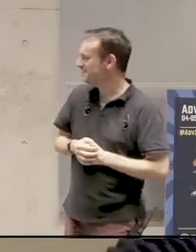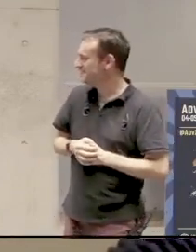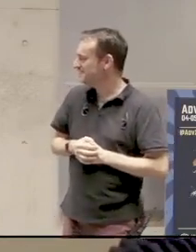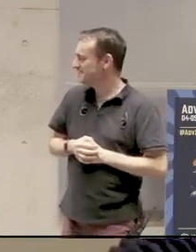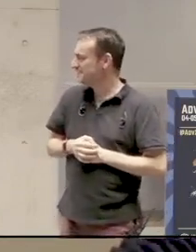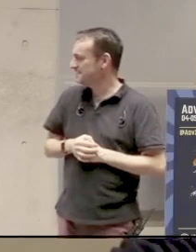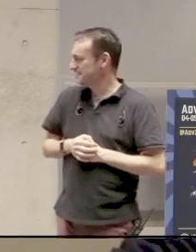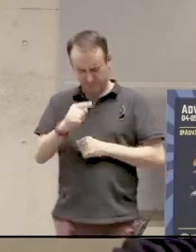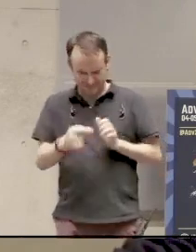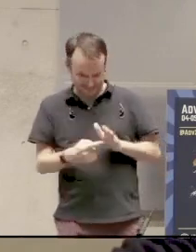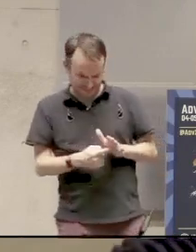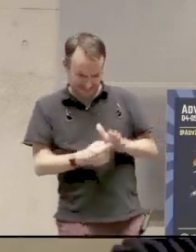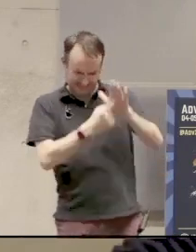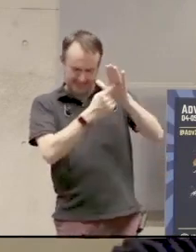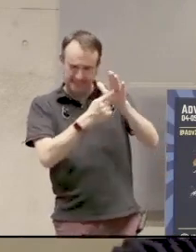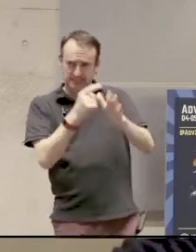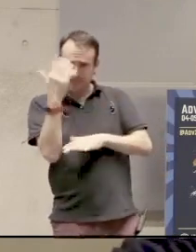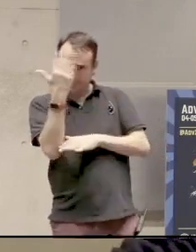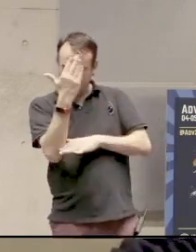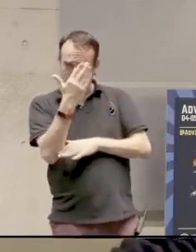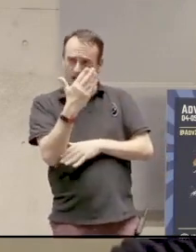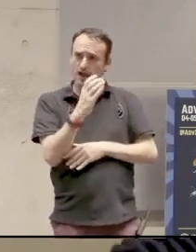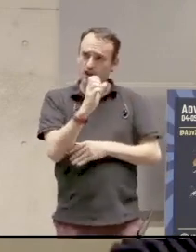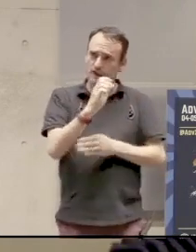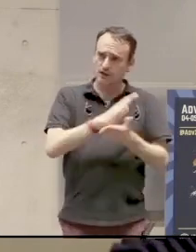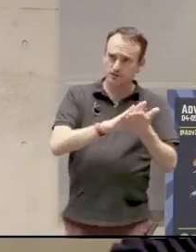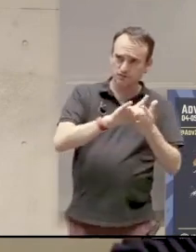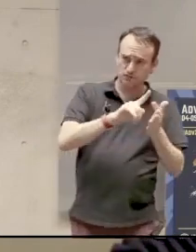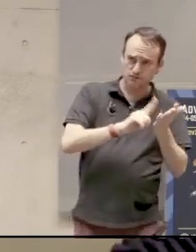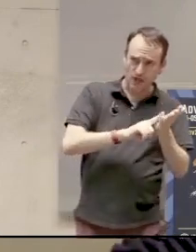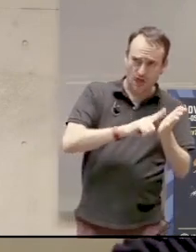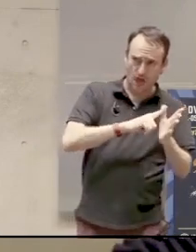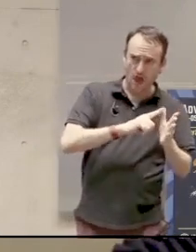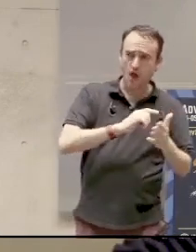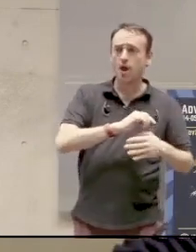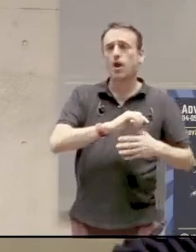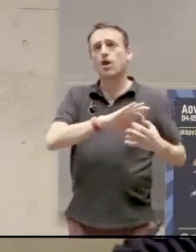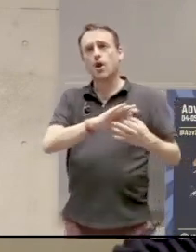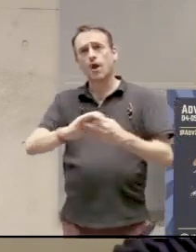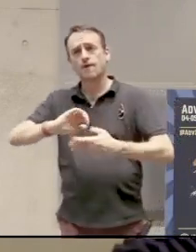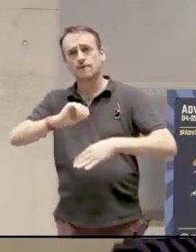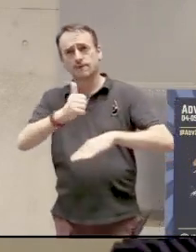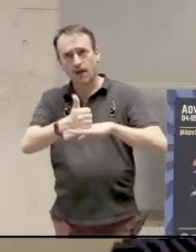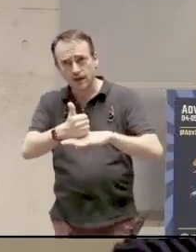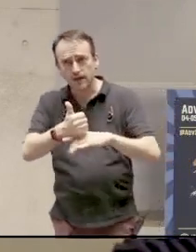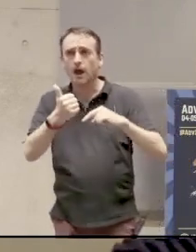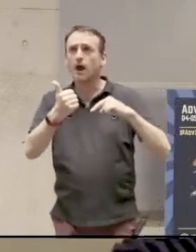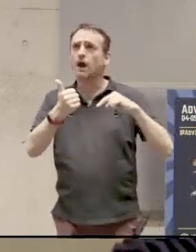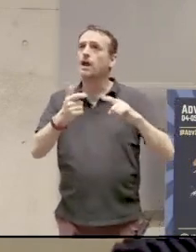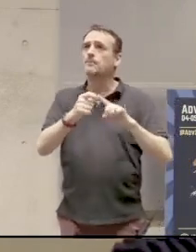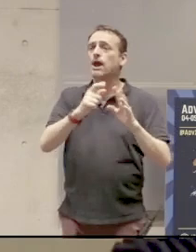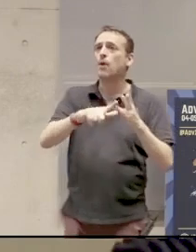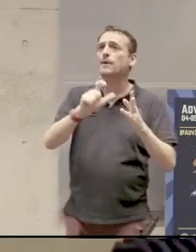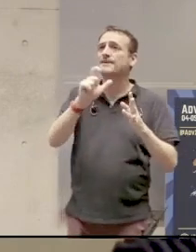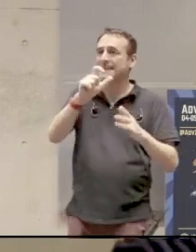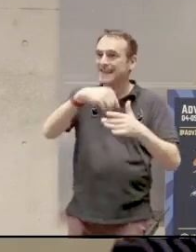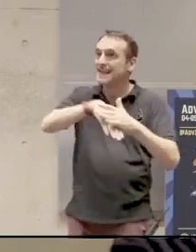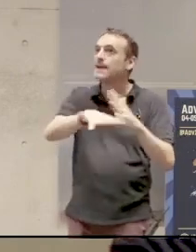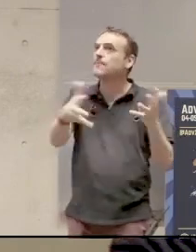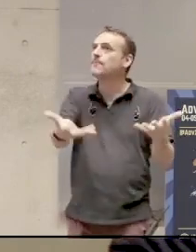Keynote speaker, Chella Ramanan, co-founder of POC in Play, and you were selected for